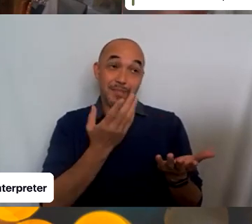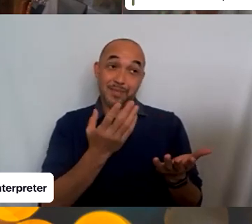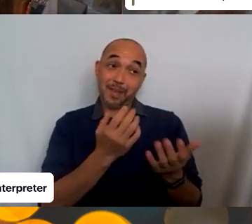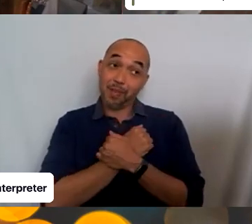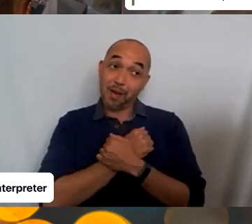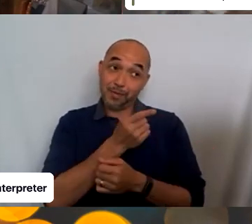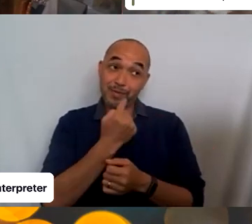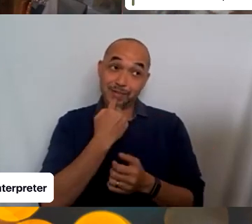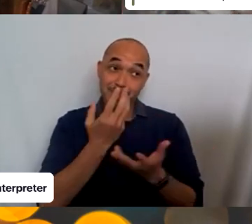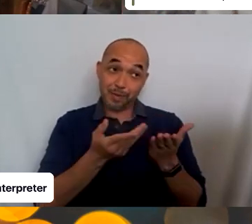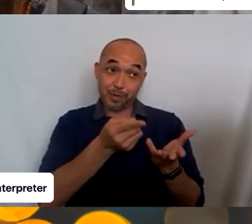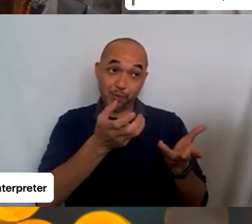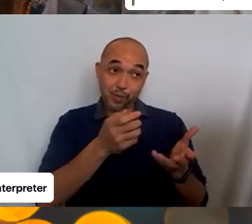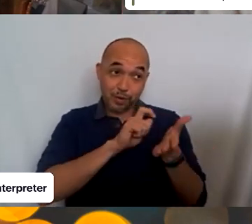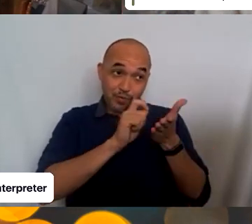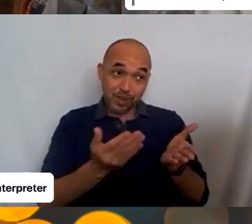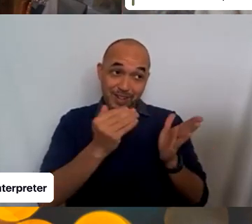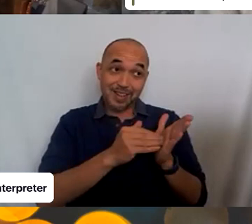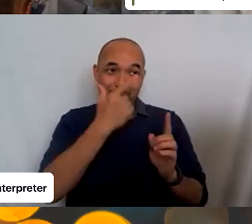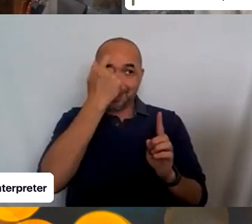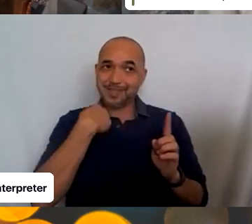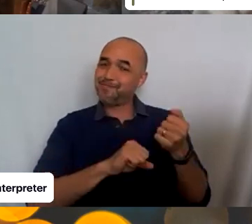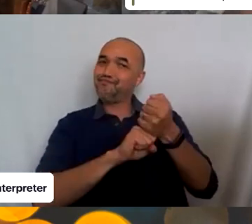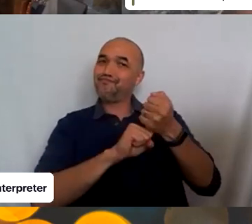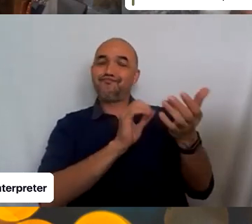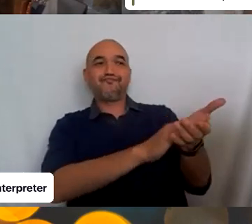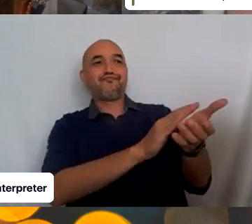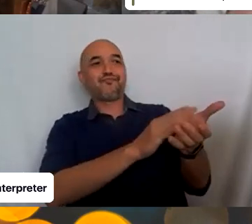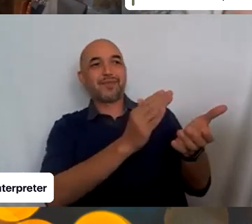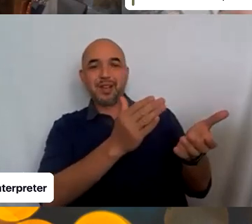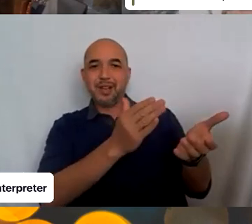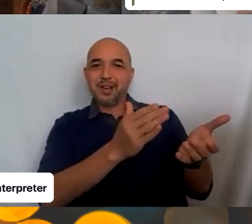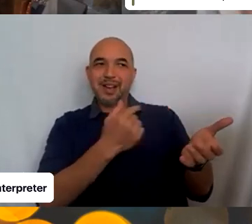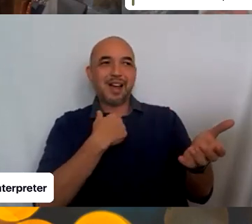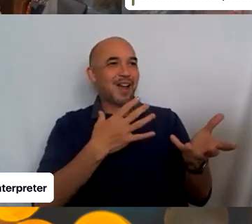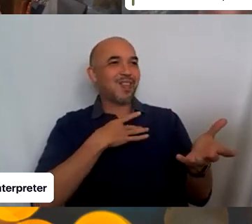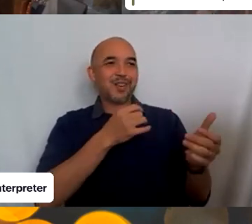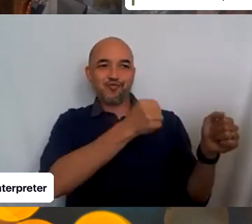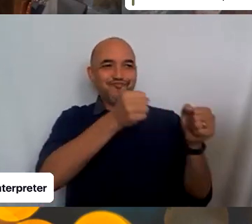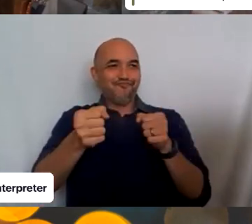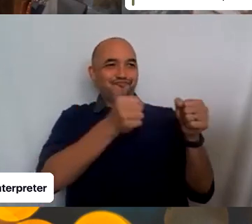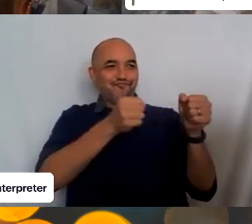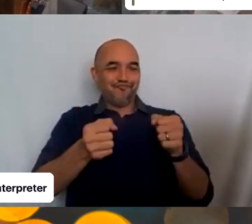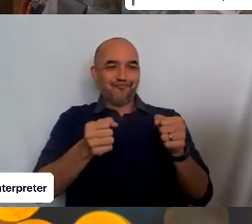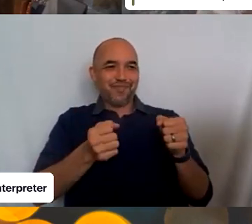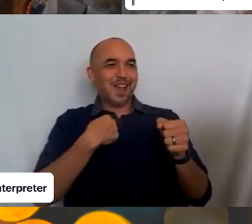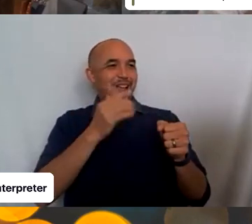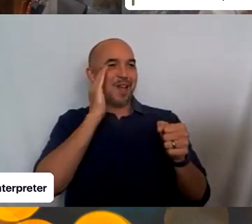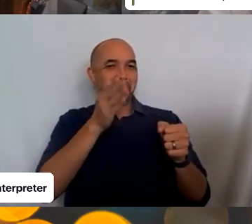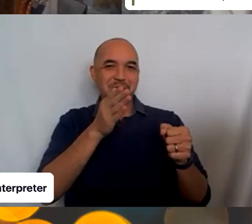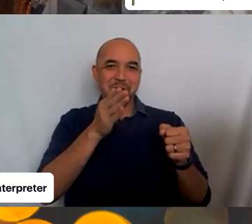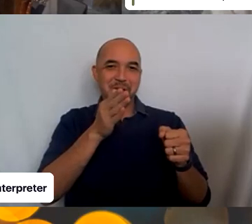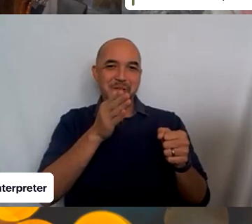because I am the biggest proponent of being a cheerleader. I will just, I